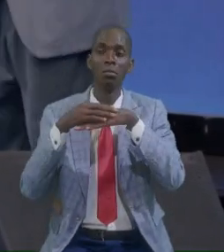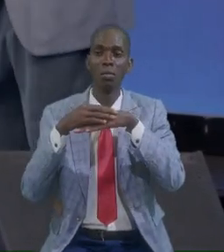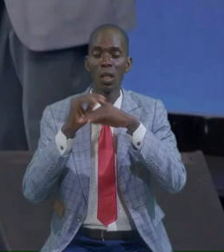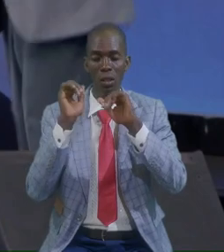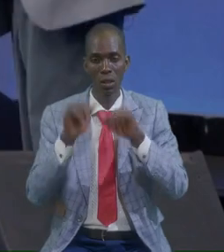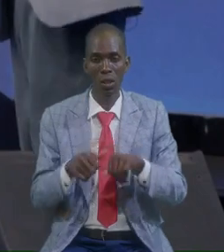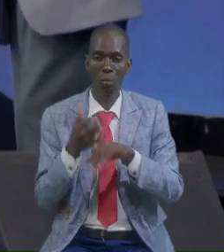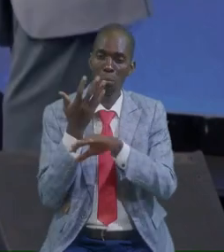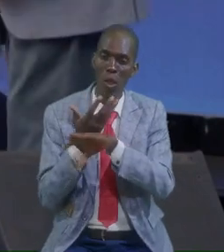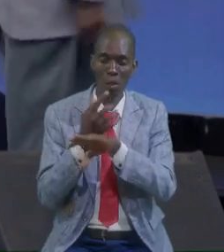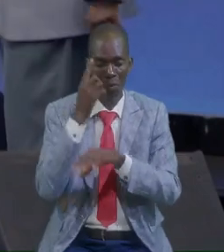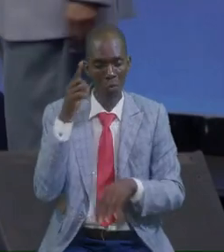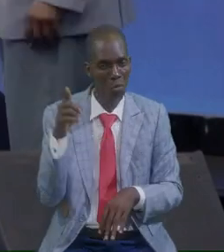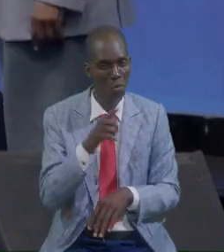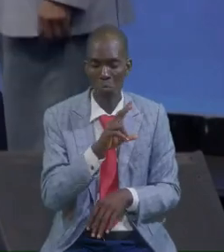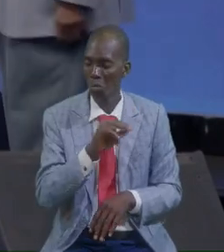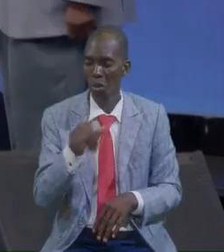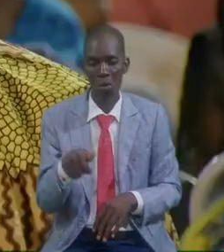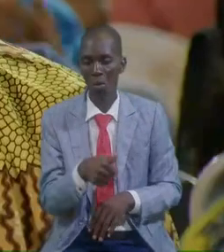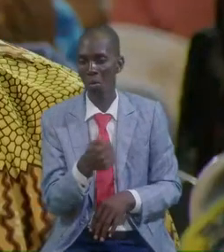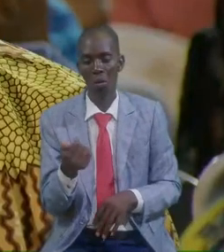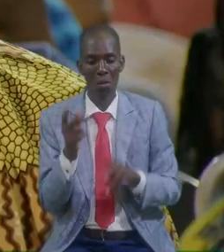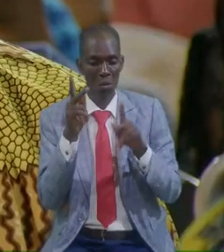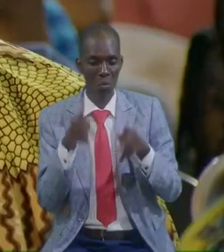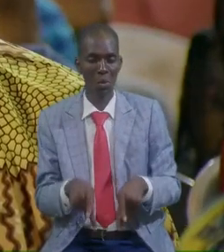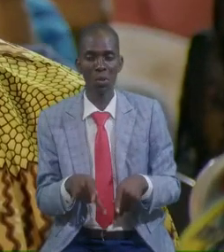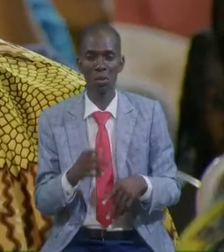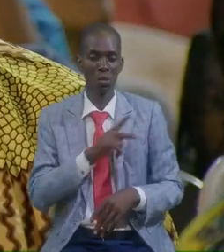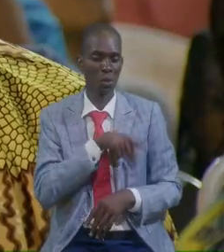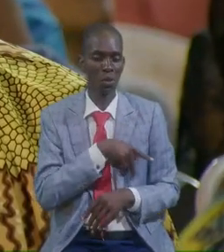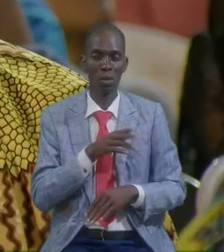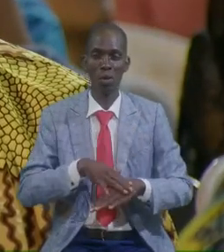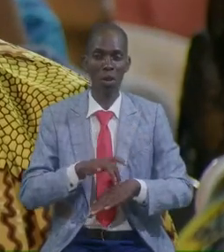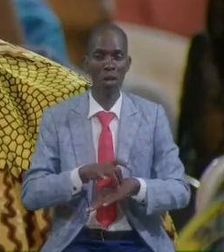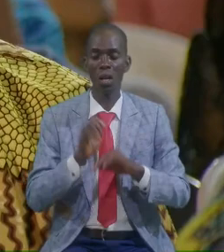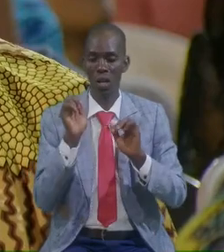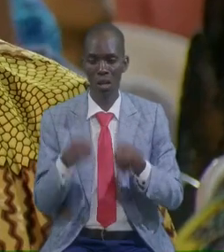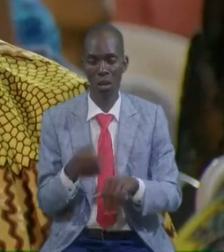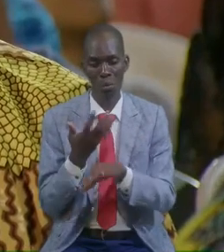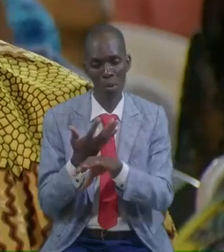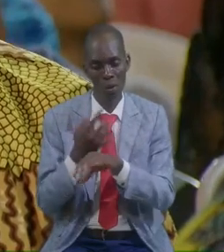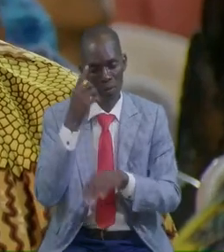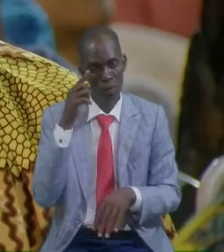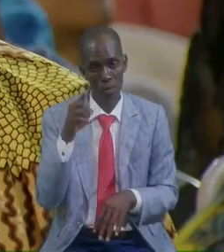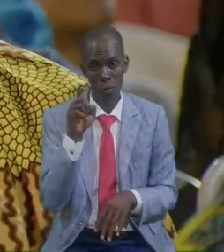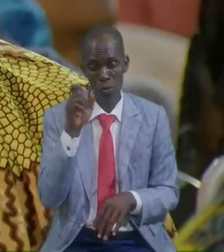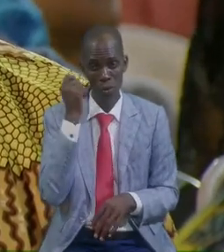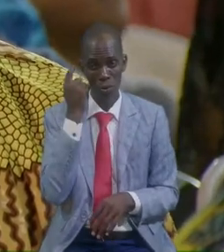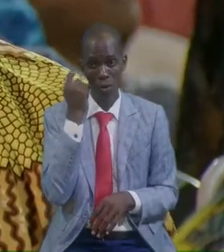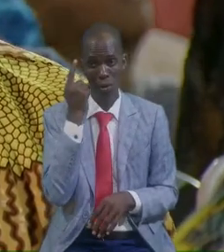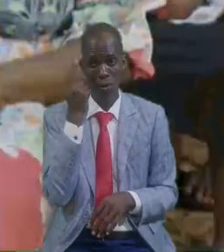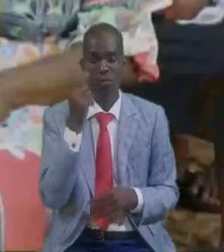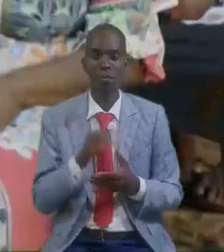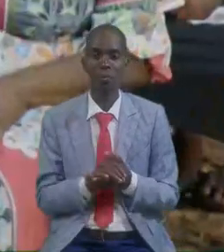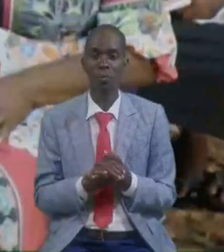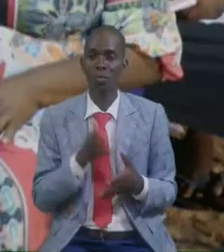plead for you. No other personality on earth can plead for you. You understand? There